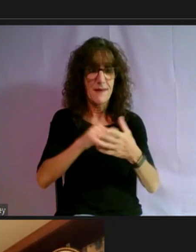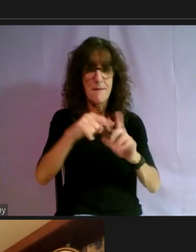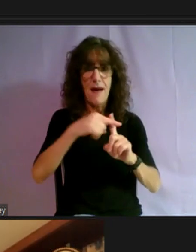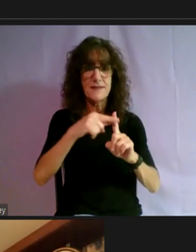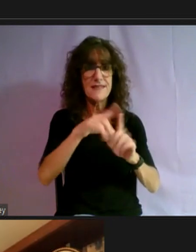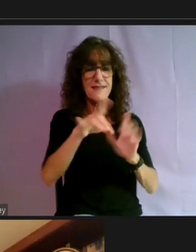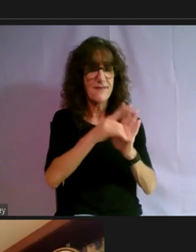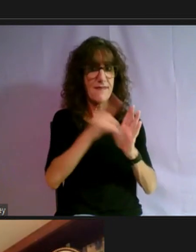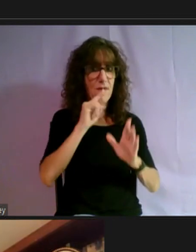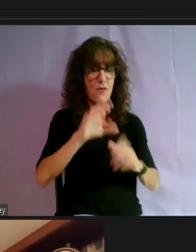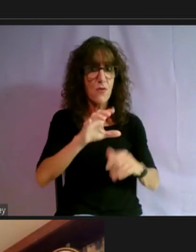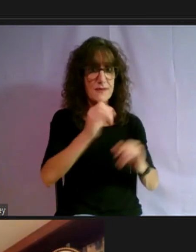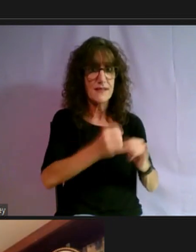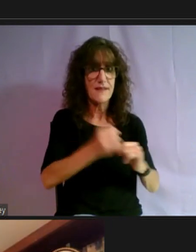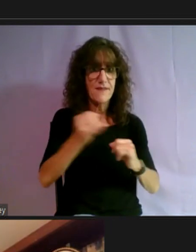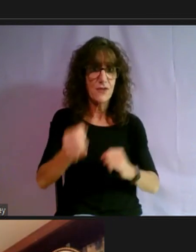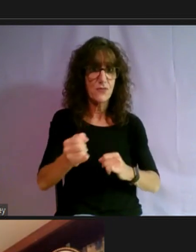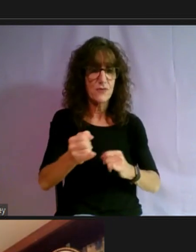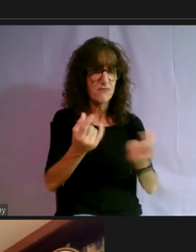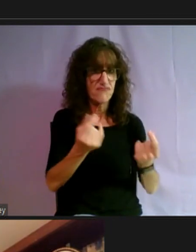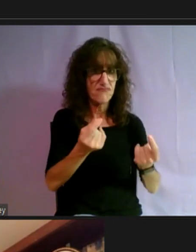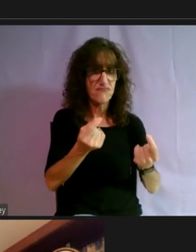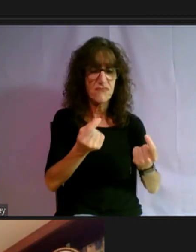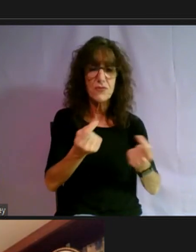So what we are